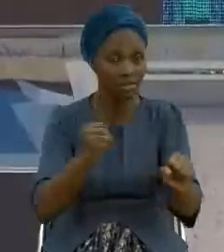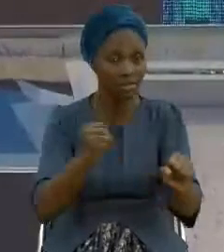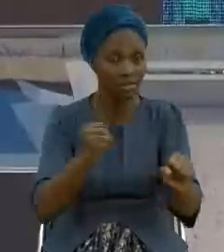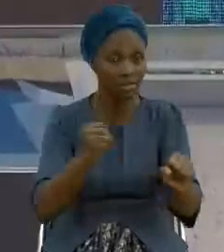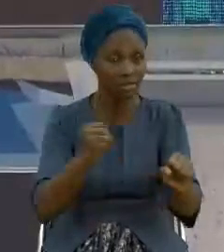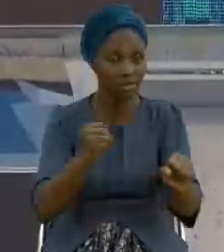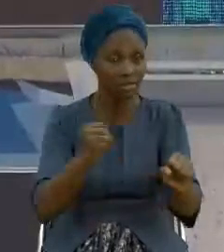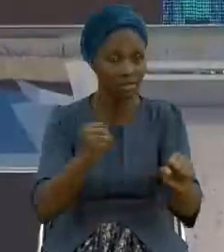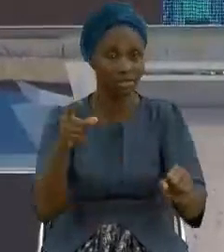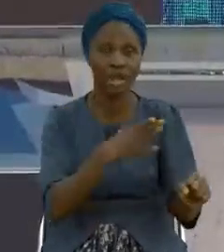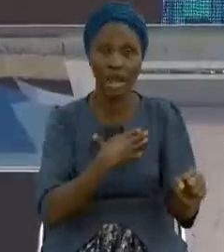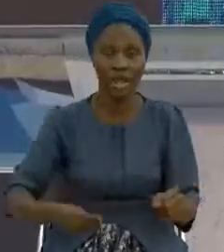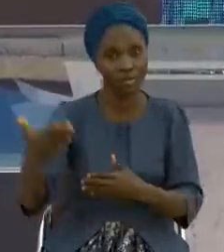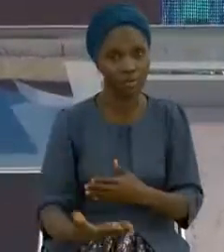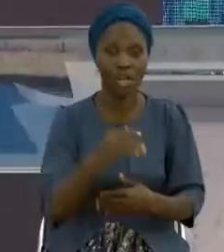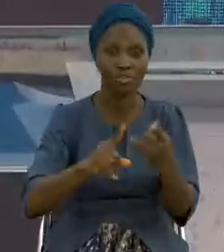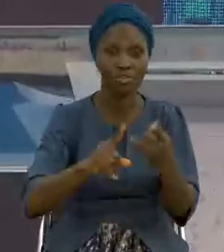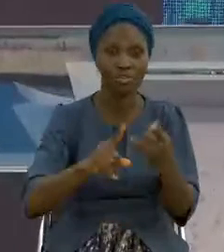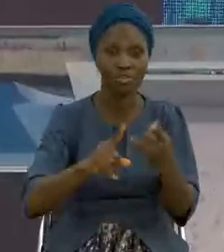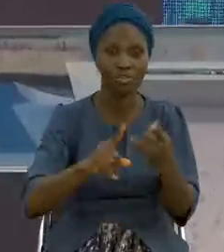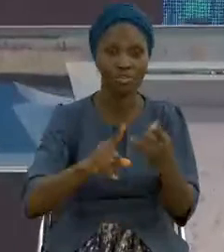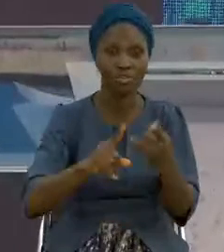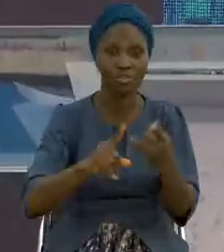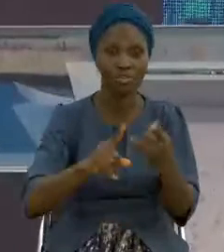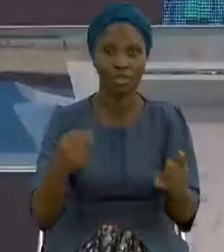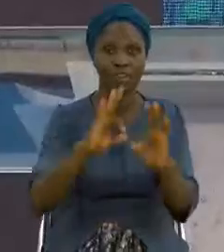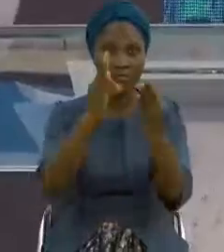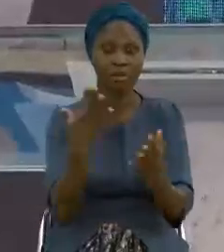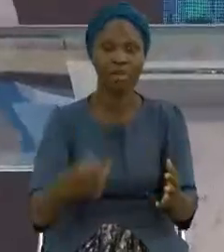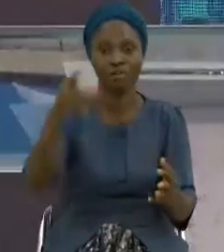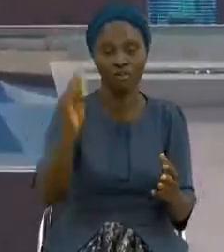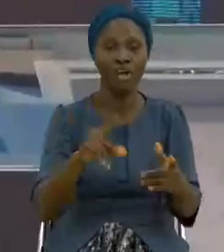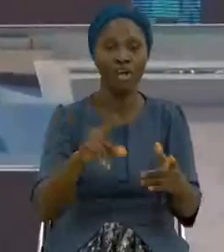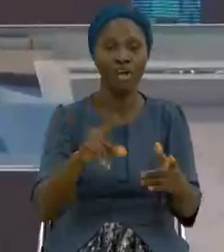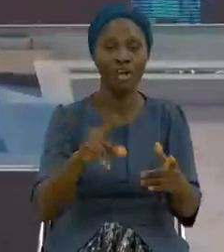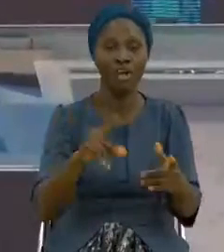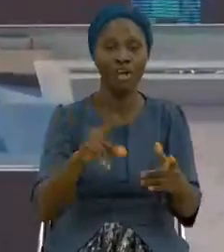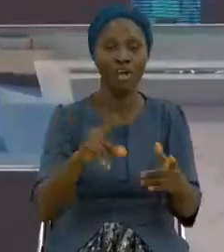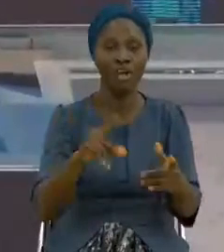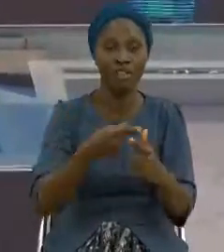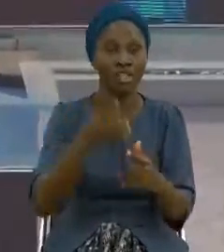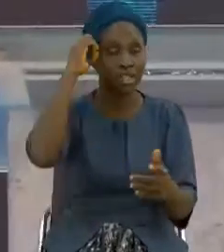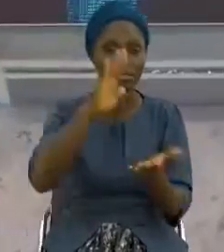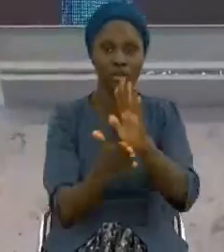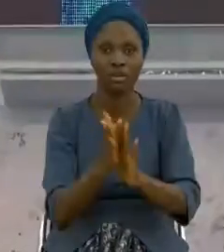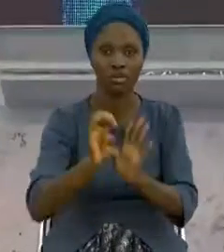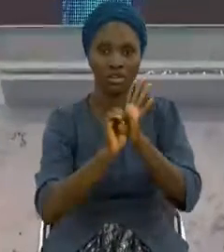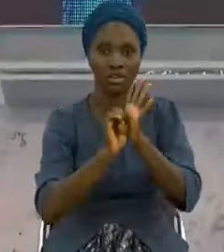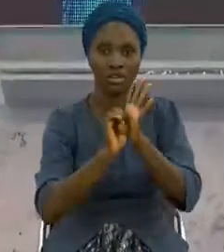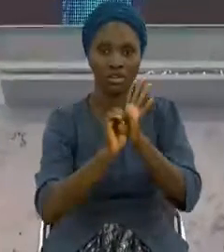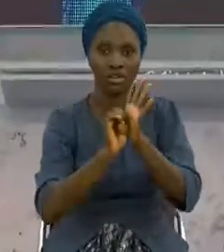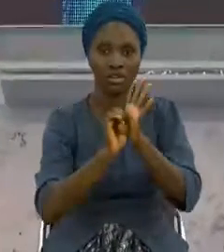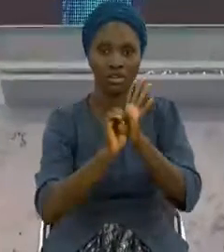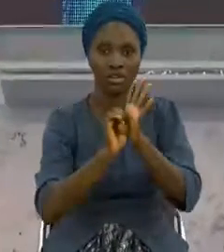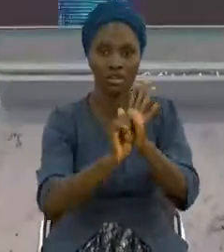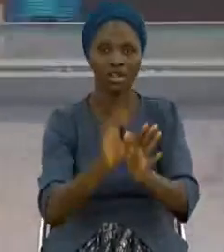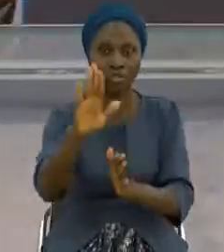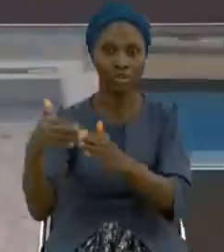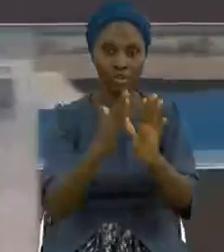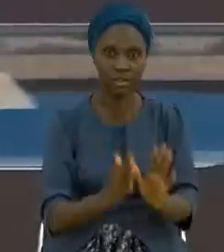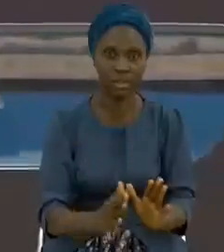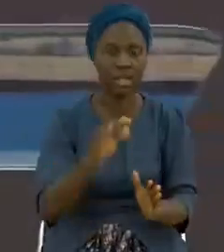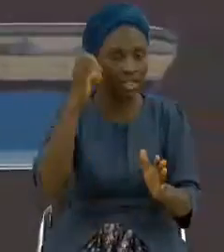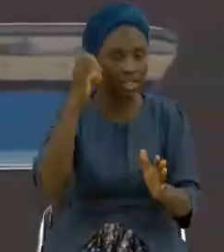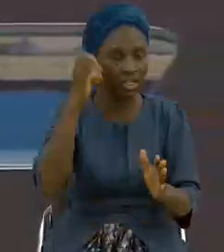then it becomes your forerunner, it becomes your leader, it becomes your shepherd, it becomes the captain of